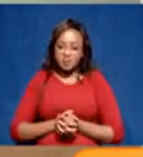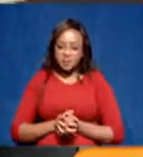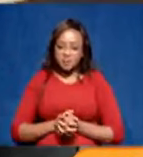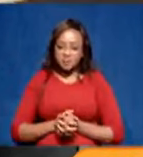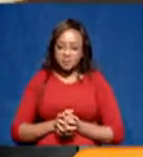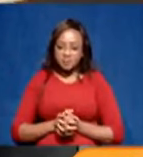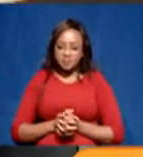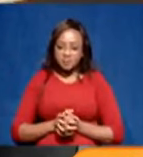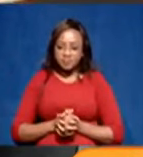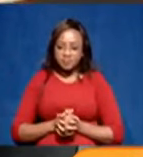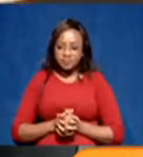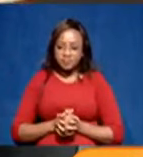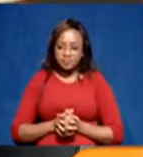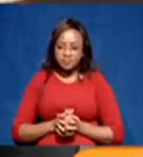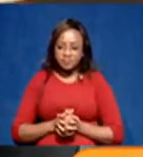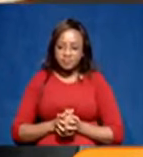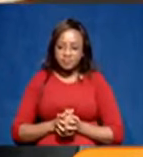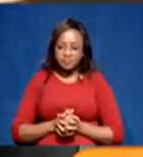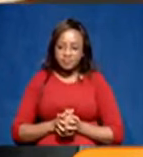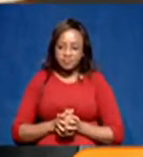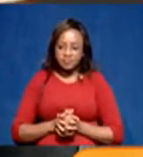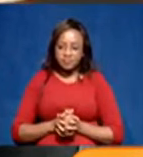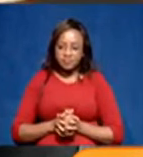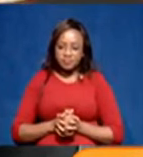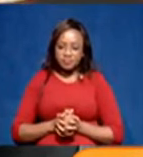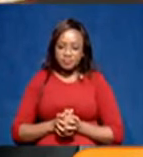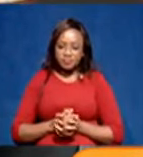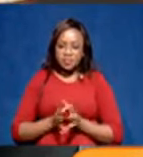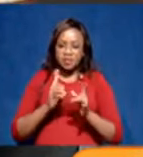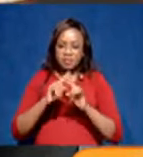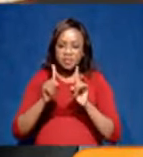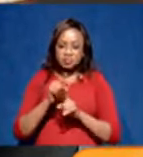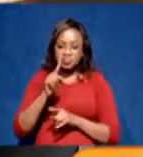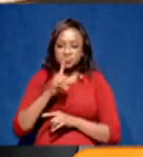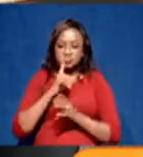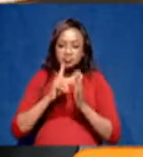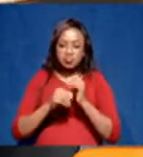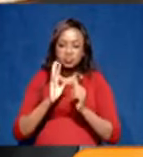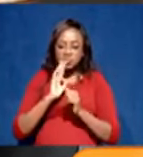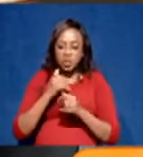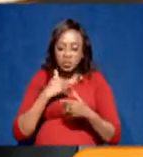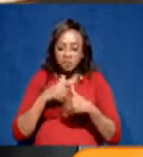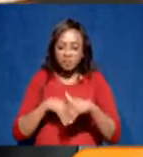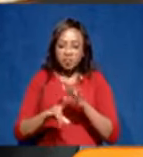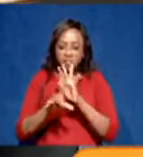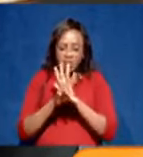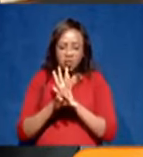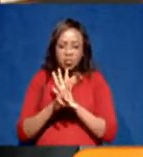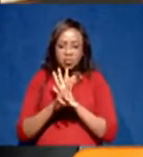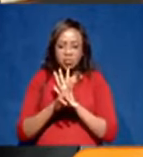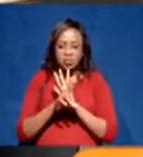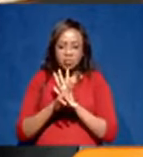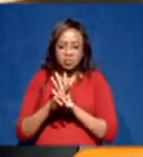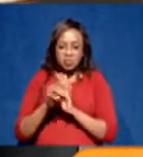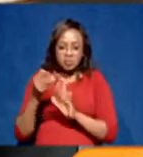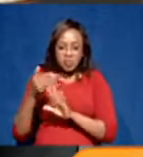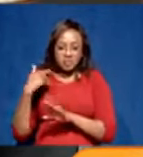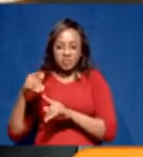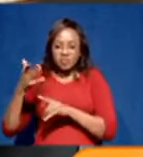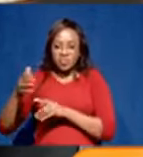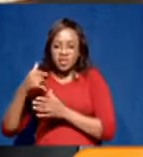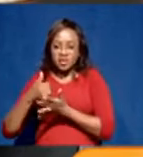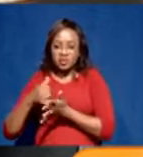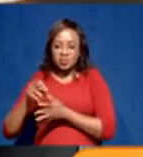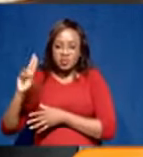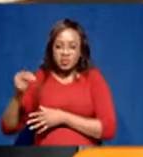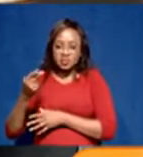even as you do that, you say that you're going to deal with the rot that was at NHIF. and sure you will, because you have to do a fresh recruitment for a social health